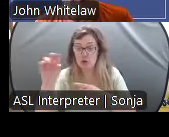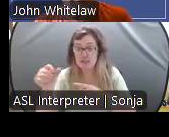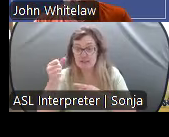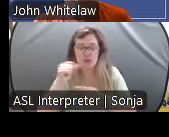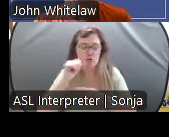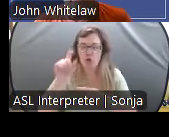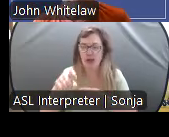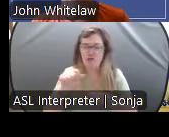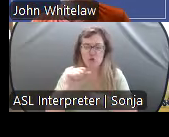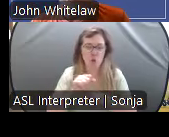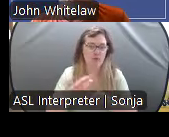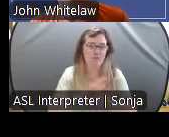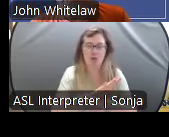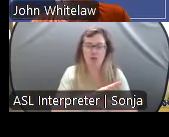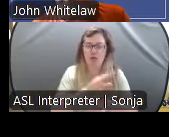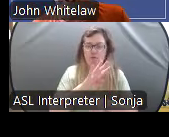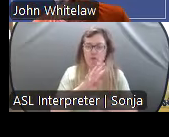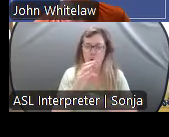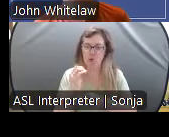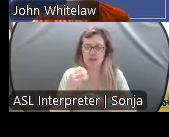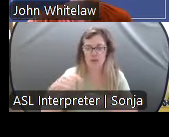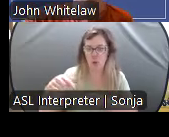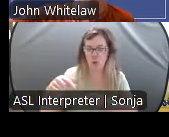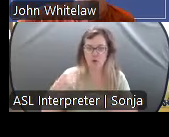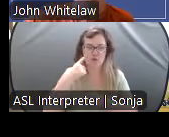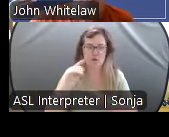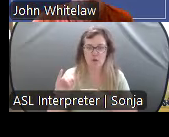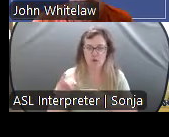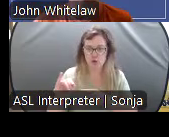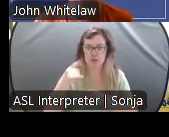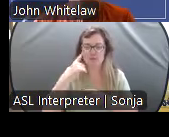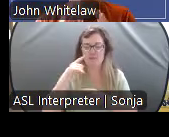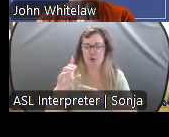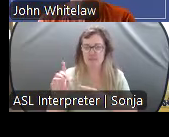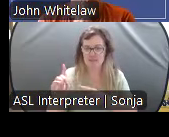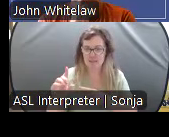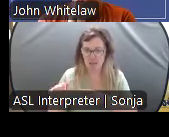the full 40 quarters in order to be insured for disability. And that's just something to keep in mind.